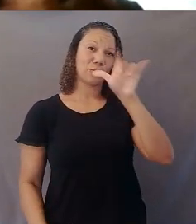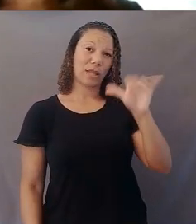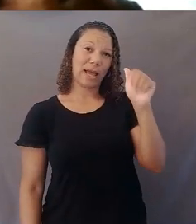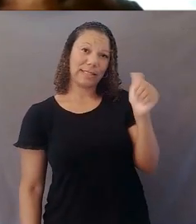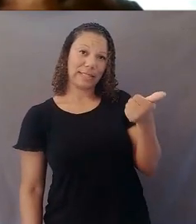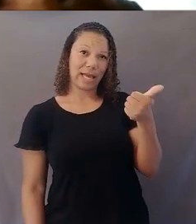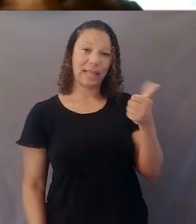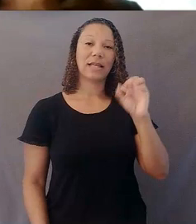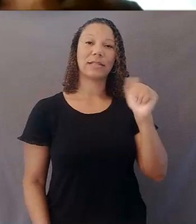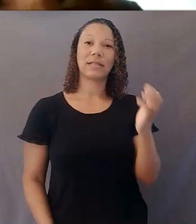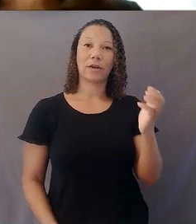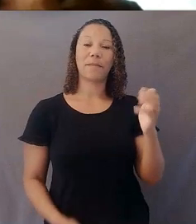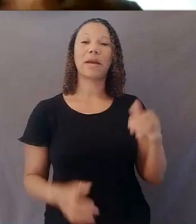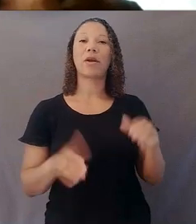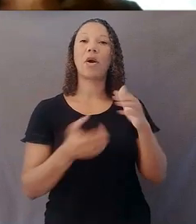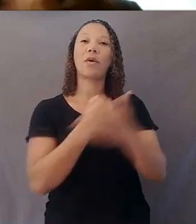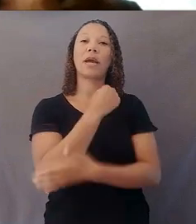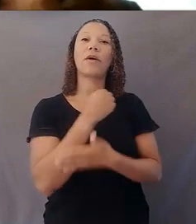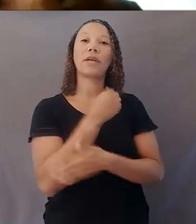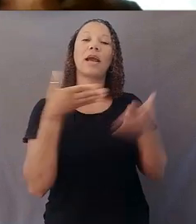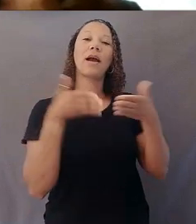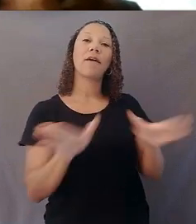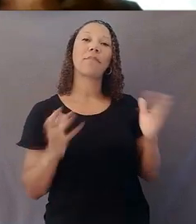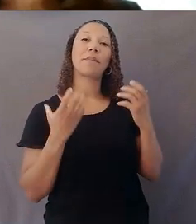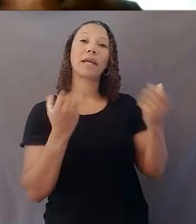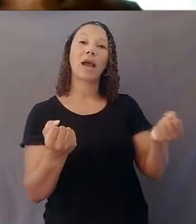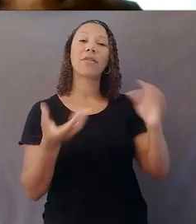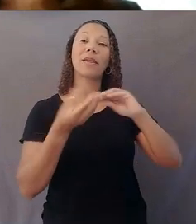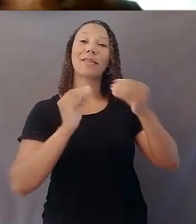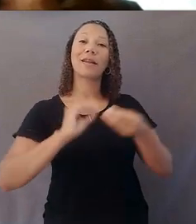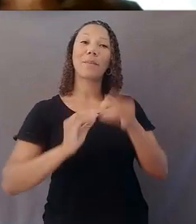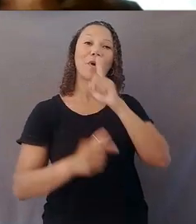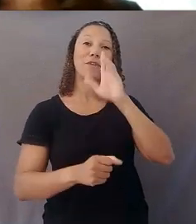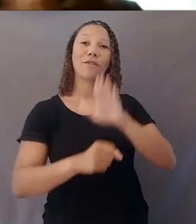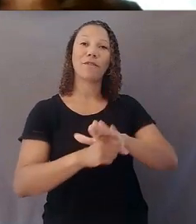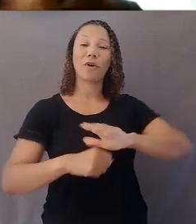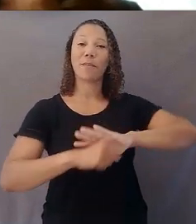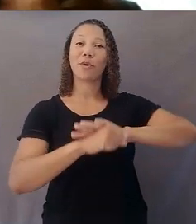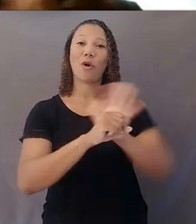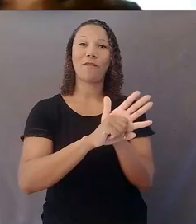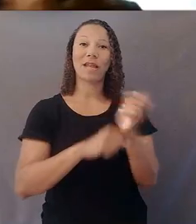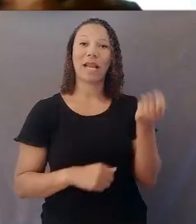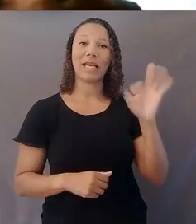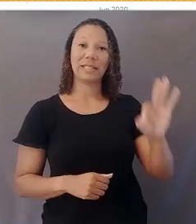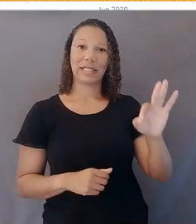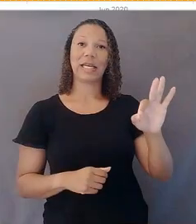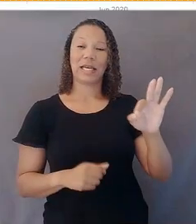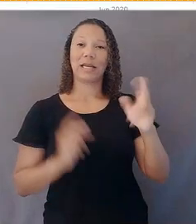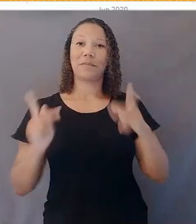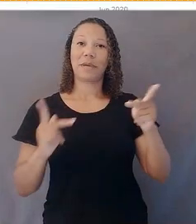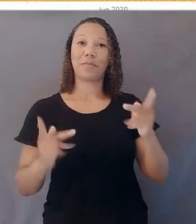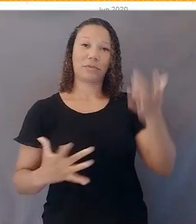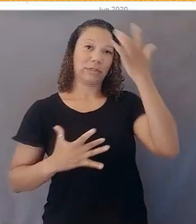the Sacramento County Department of Public Health, the number of confirmed COVID-19 cases in Sacramento County is now at